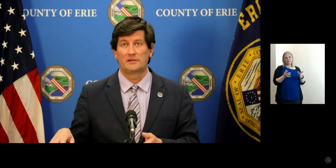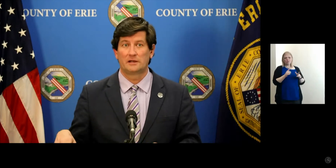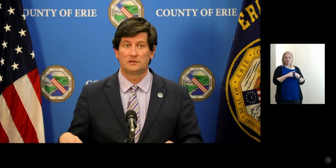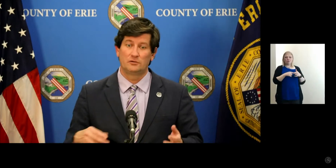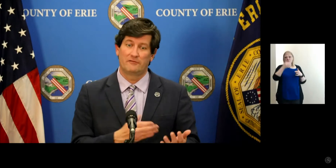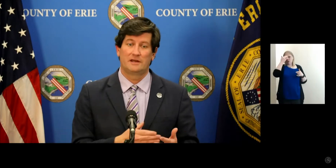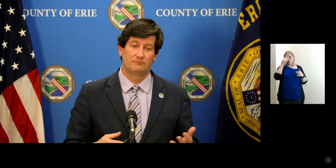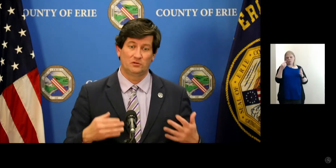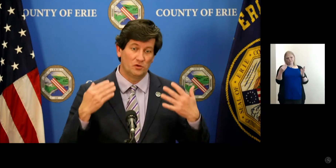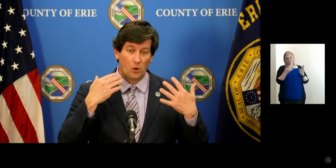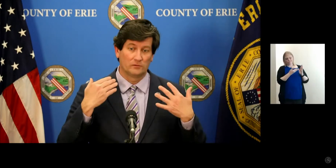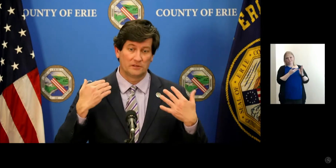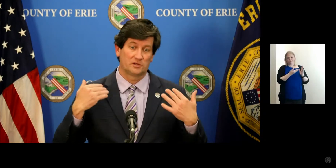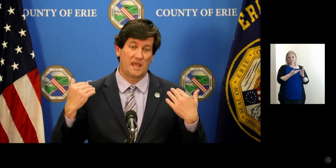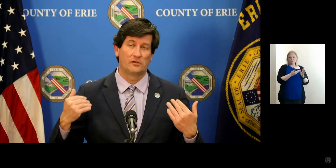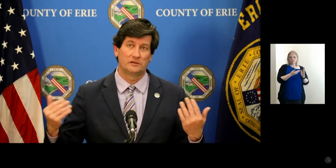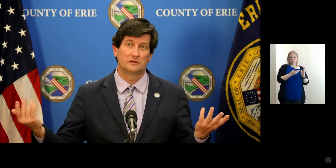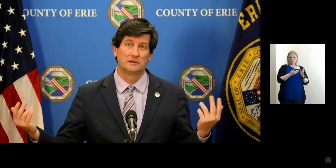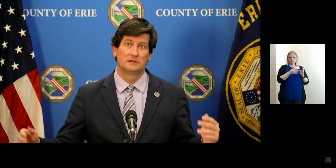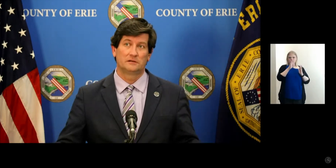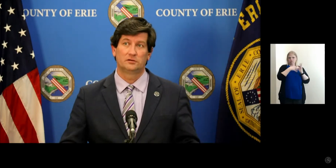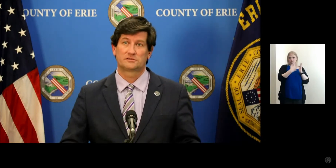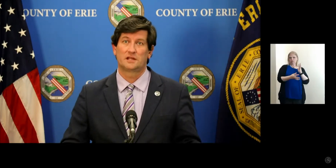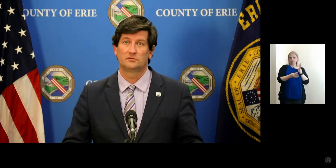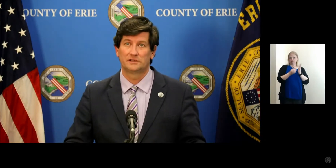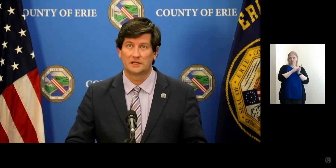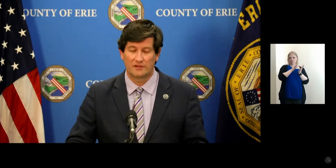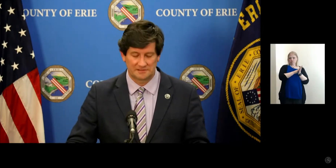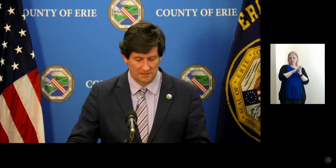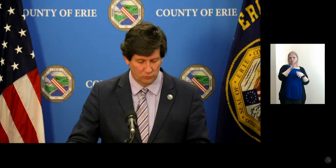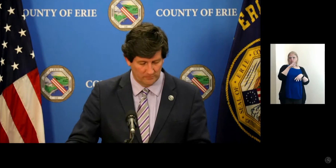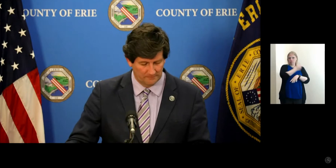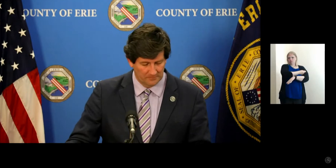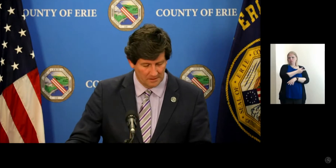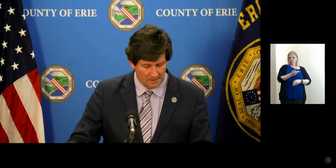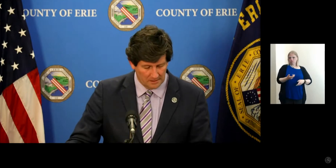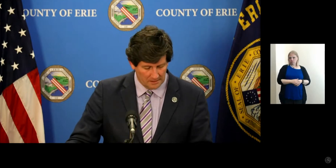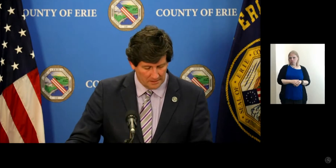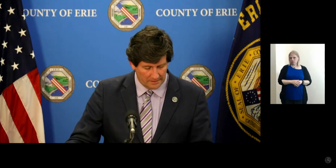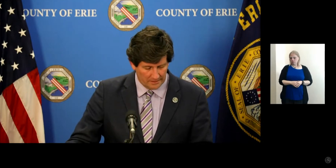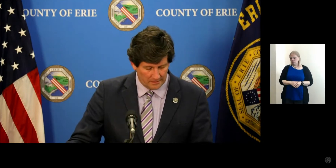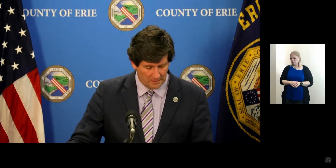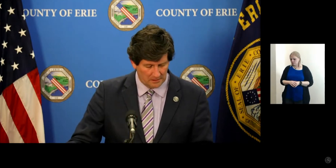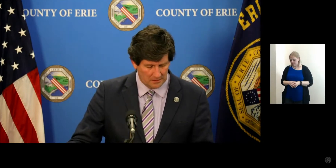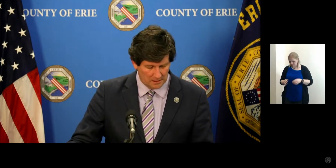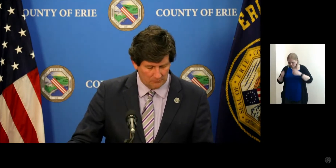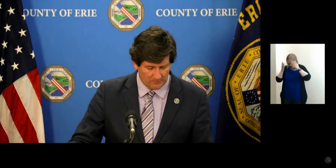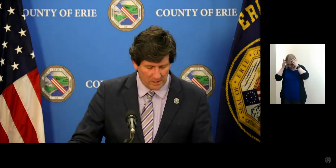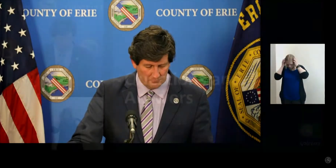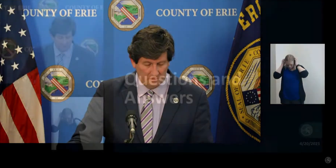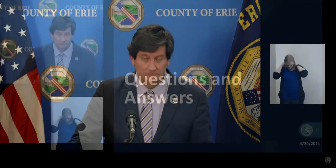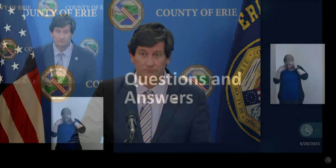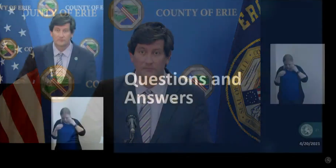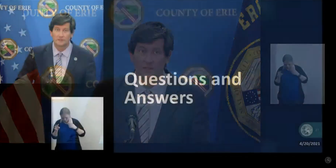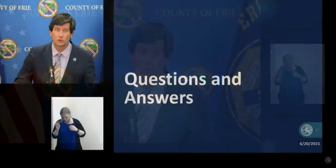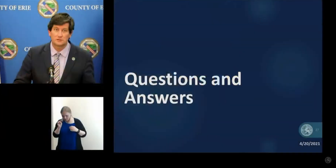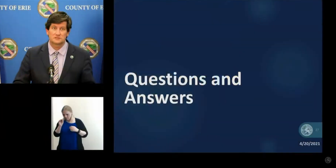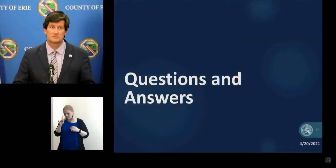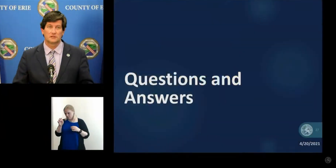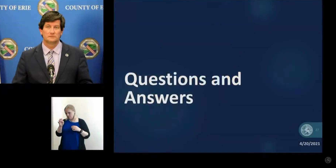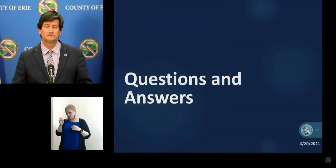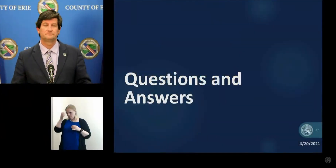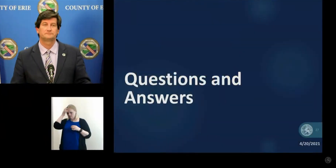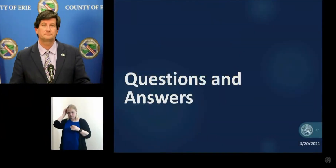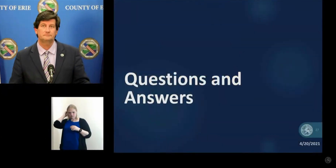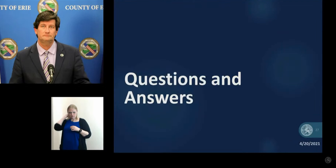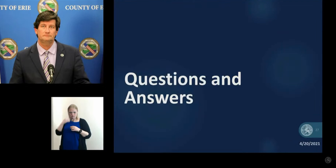you're on there and you have it, you know in your calendar you're scheduled to get a vaccine appointment. Mike Baggerman. Any more questions,